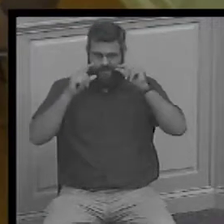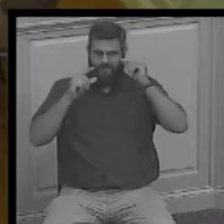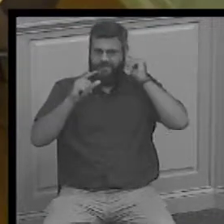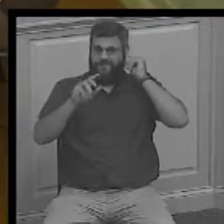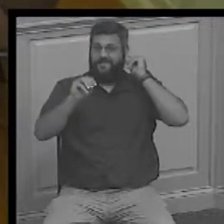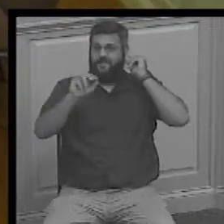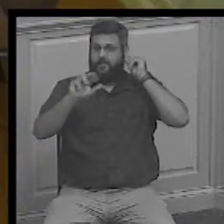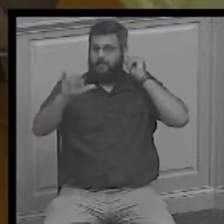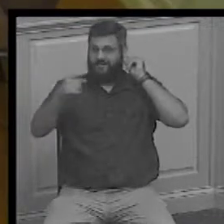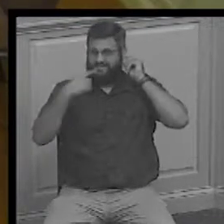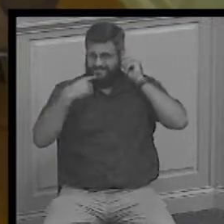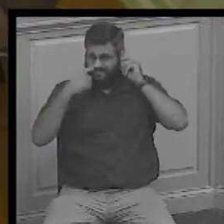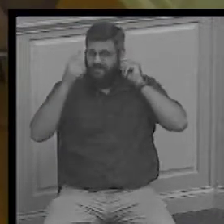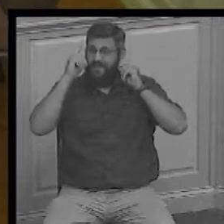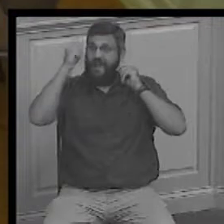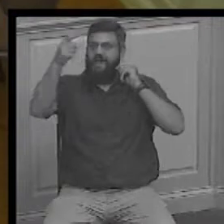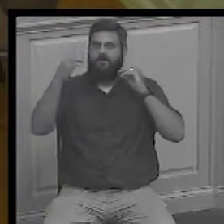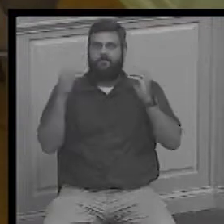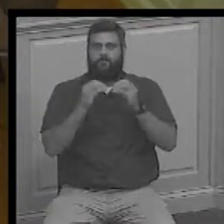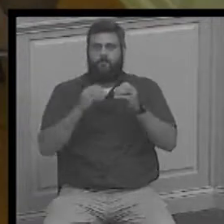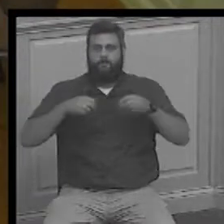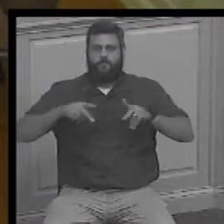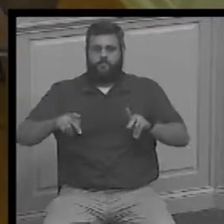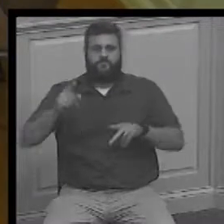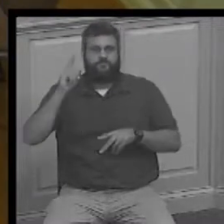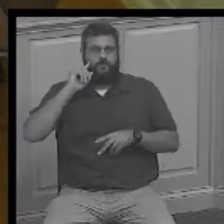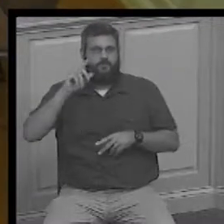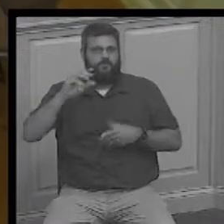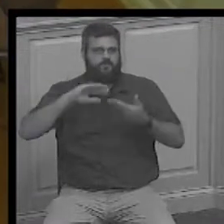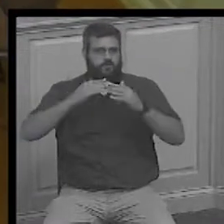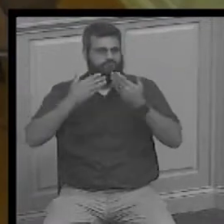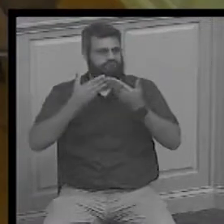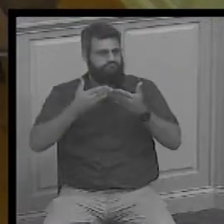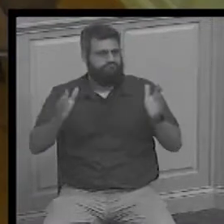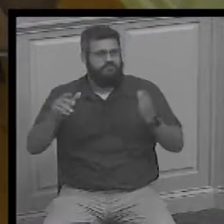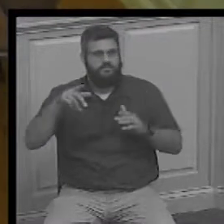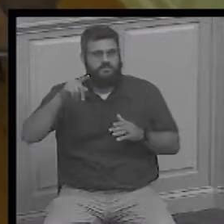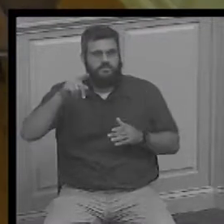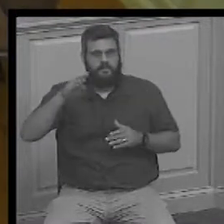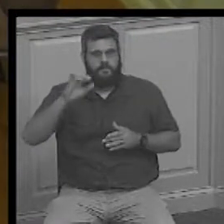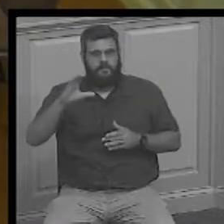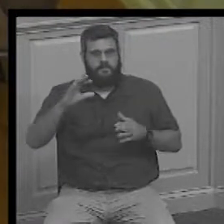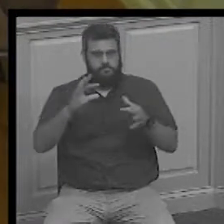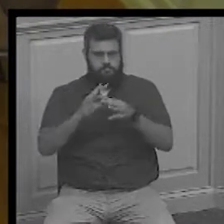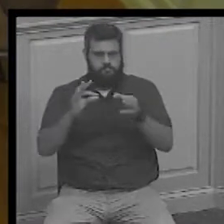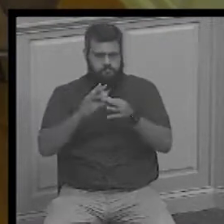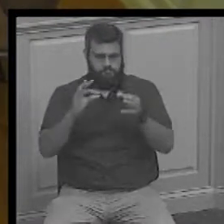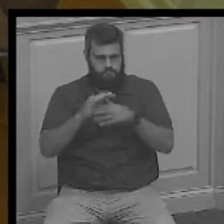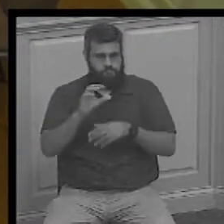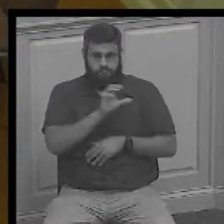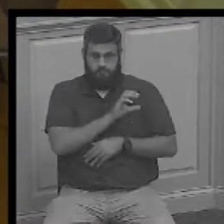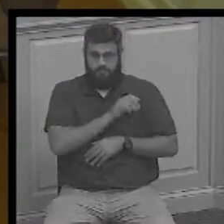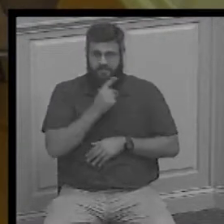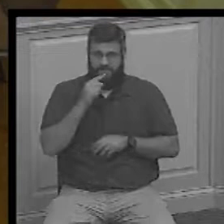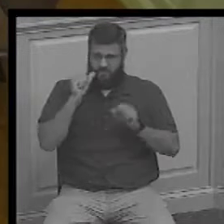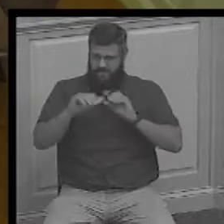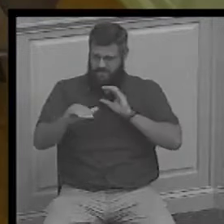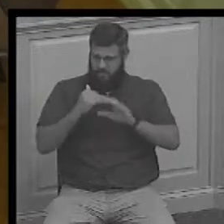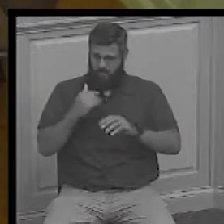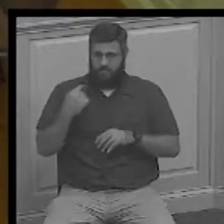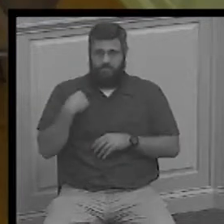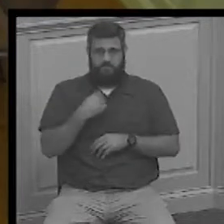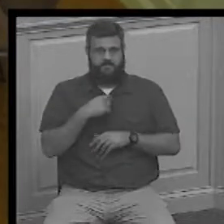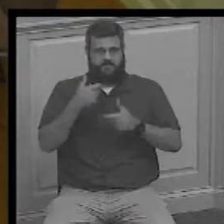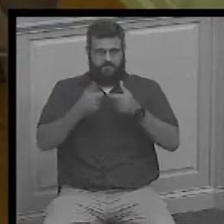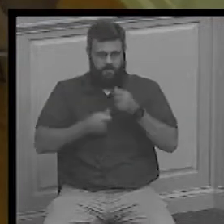other opportunities down the line for input from the public as well. And we can also be emailed, texted, accosted on the street